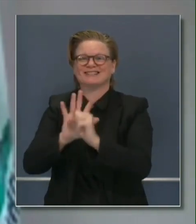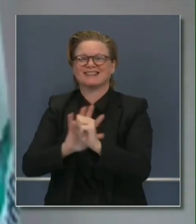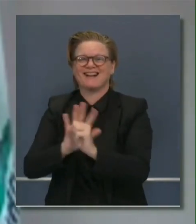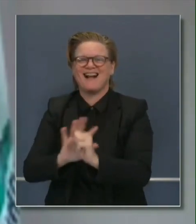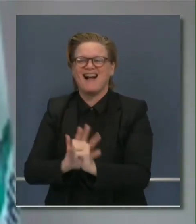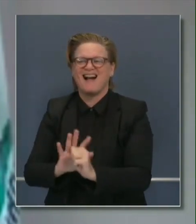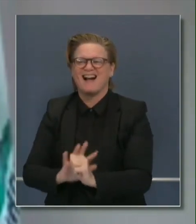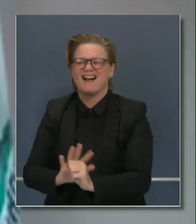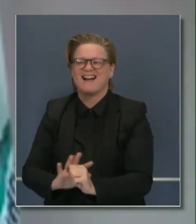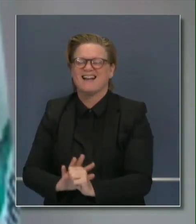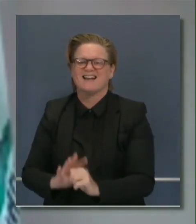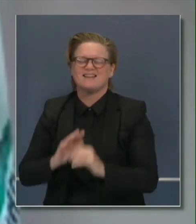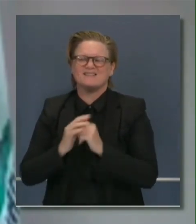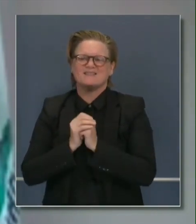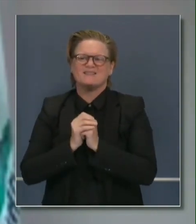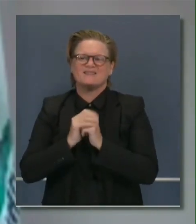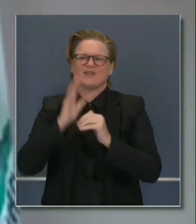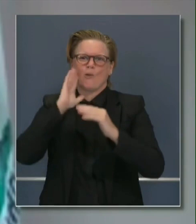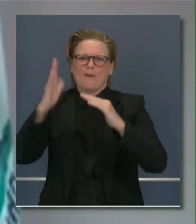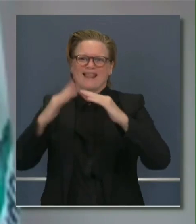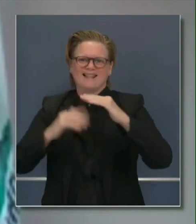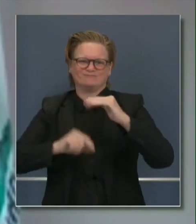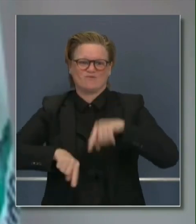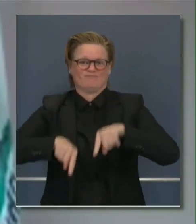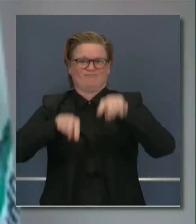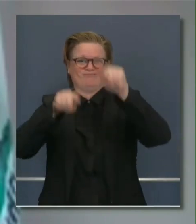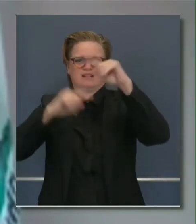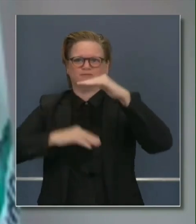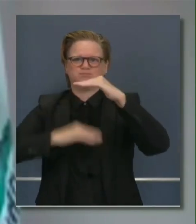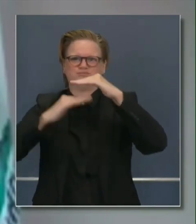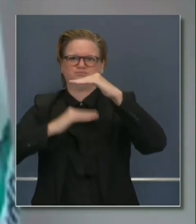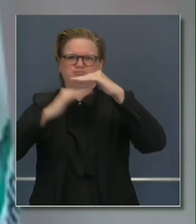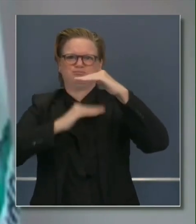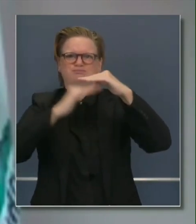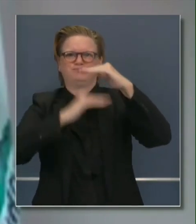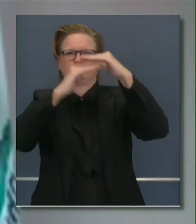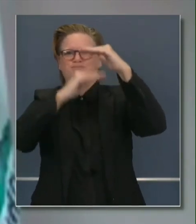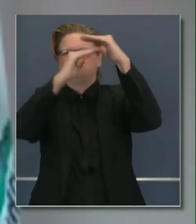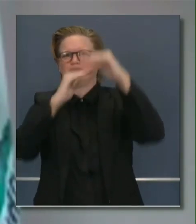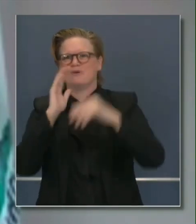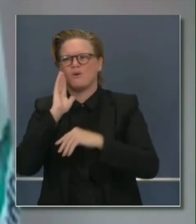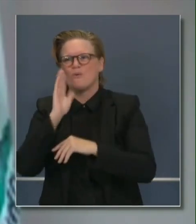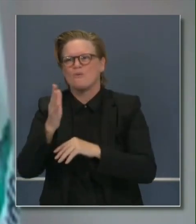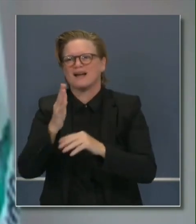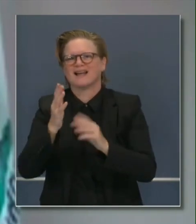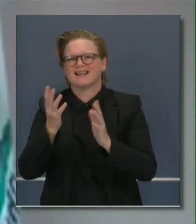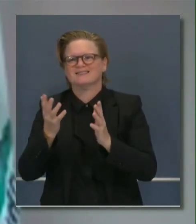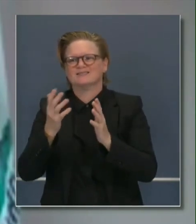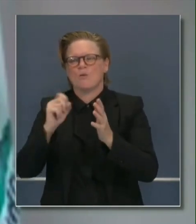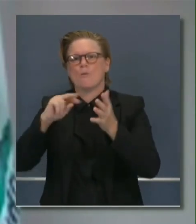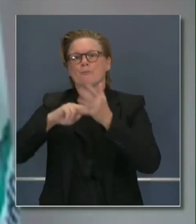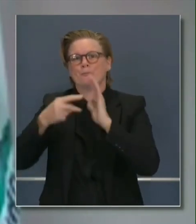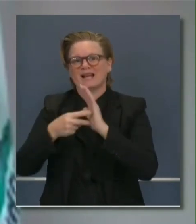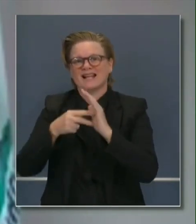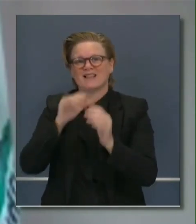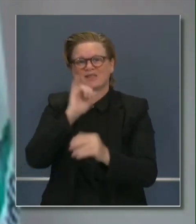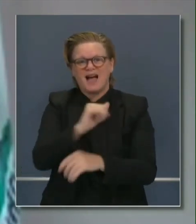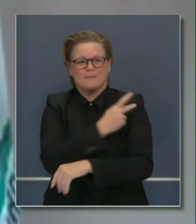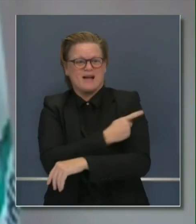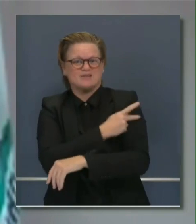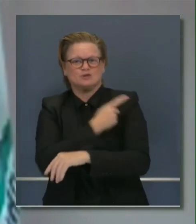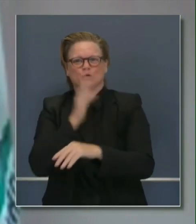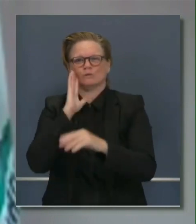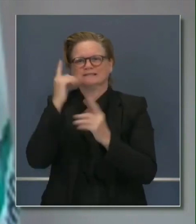expect that many patients will be staying closer to their region, and that's why we looked at the regional capacity of